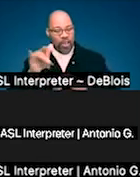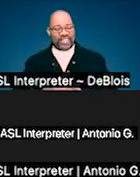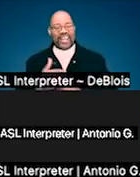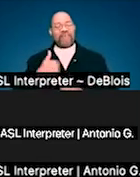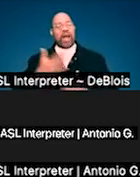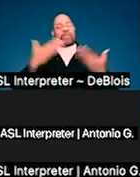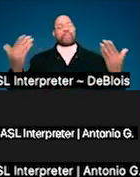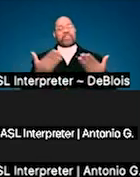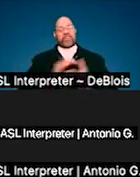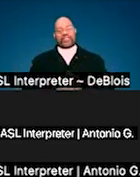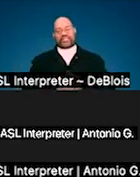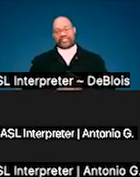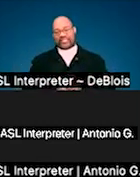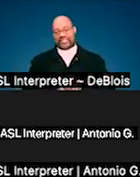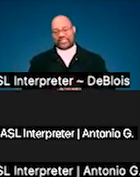be here. Thank you.